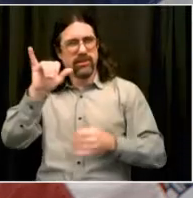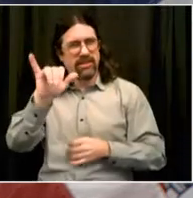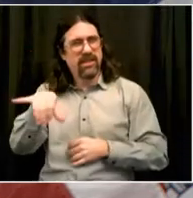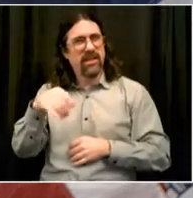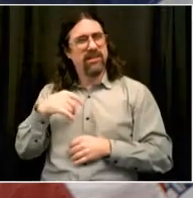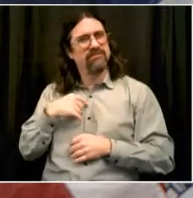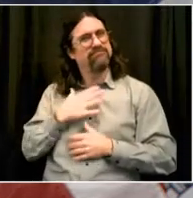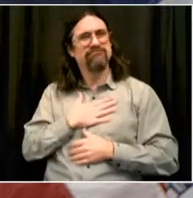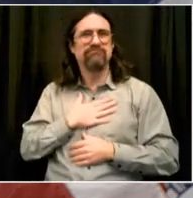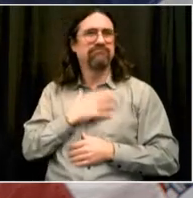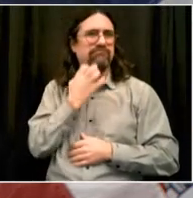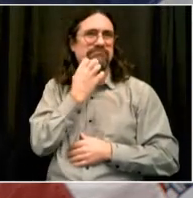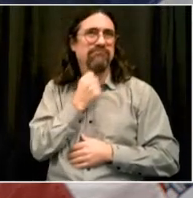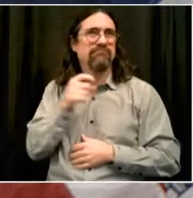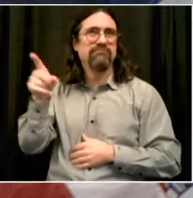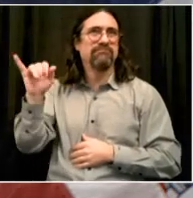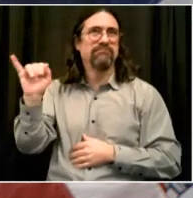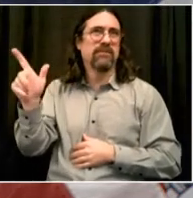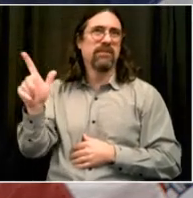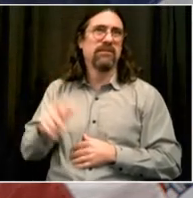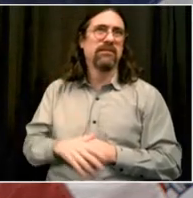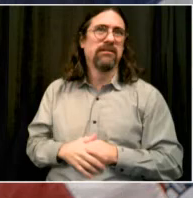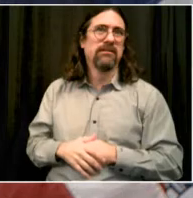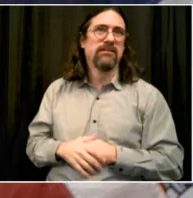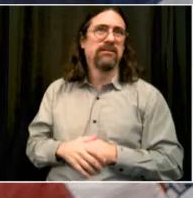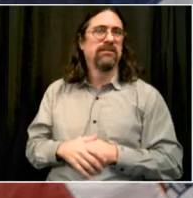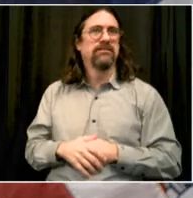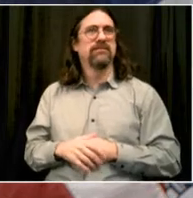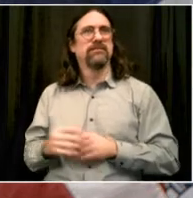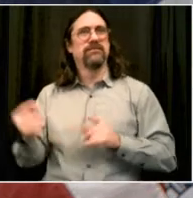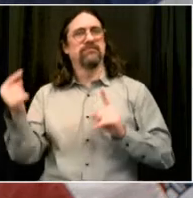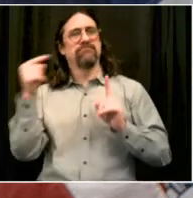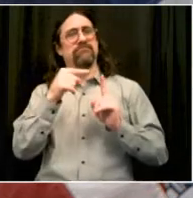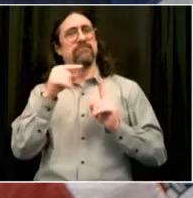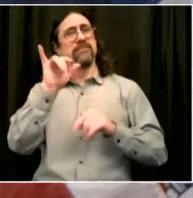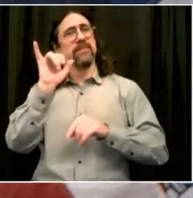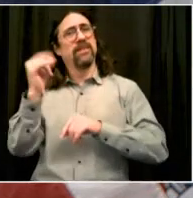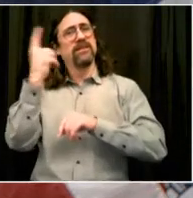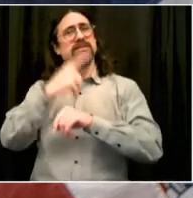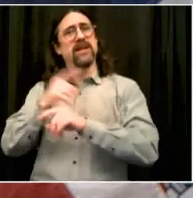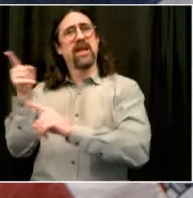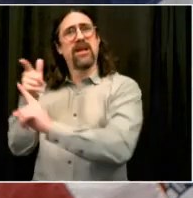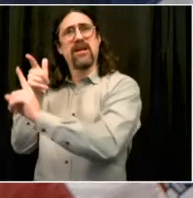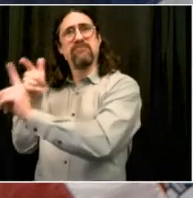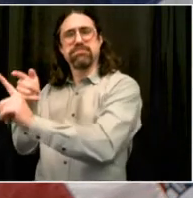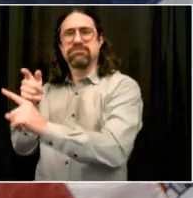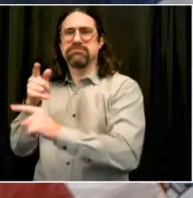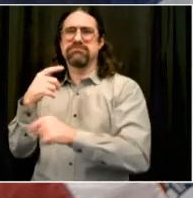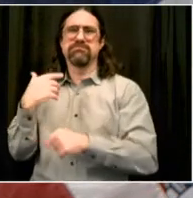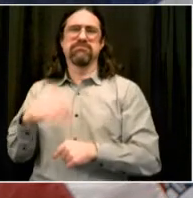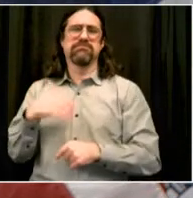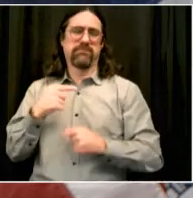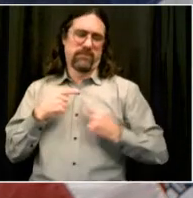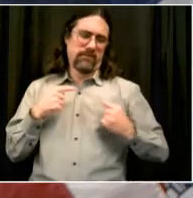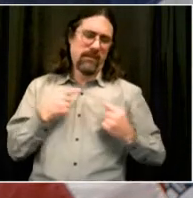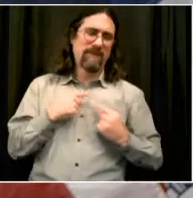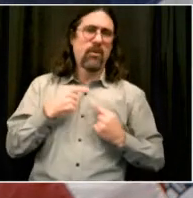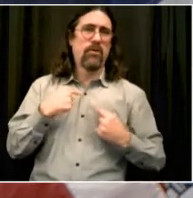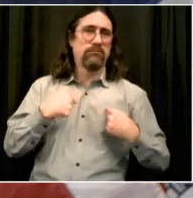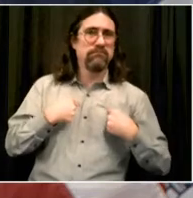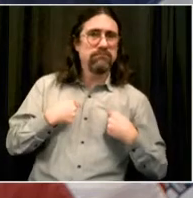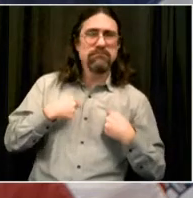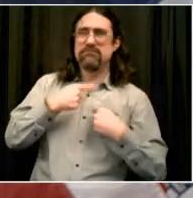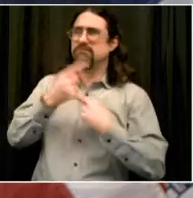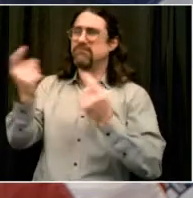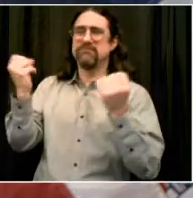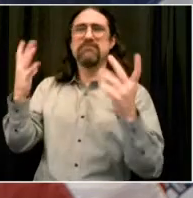in our lives so deeply. Like a part of the extended family in a way, and just the way he was lost, just so